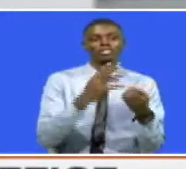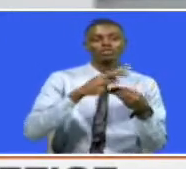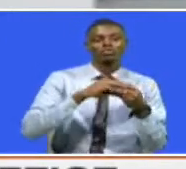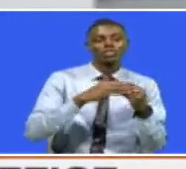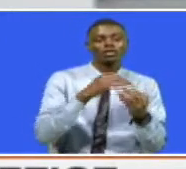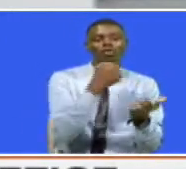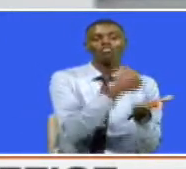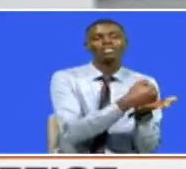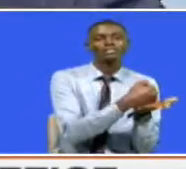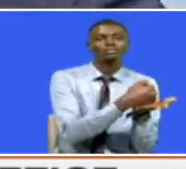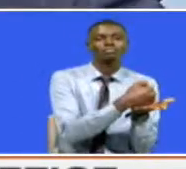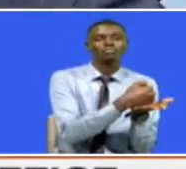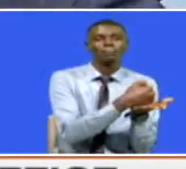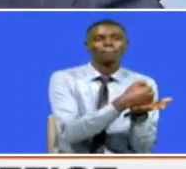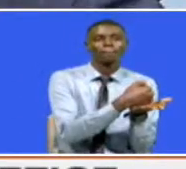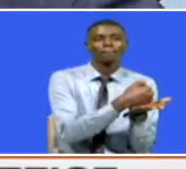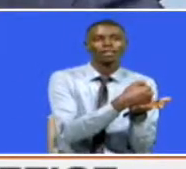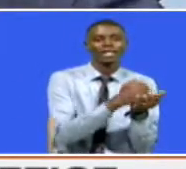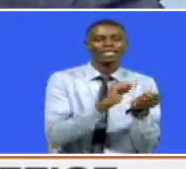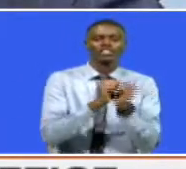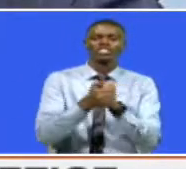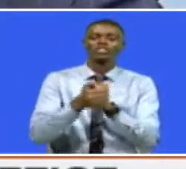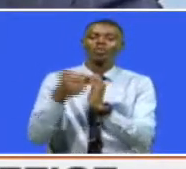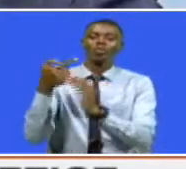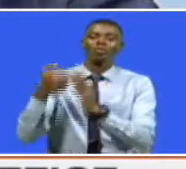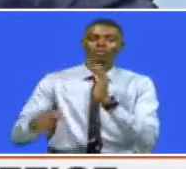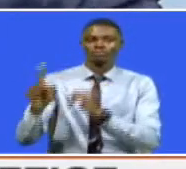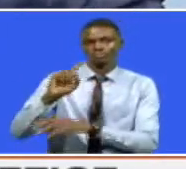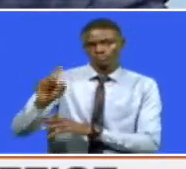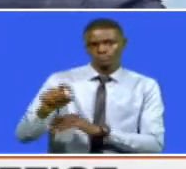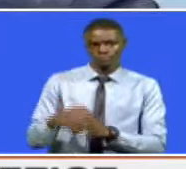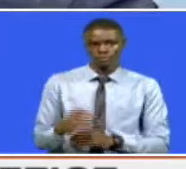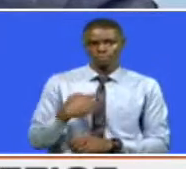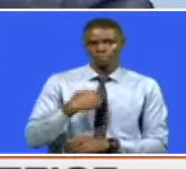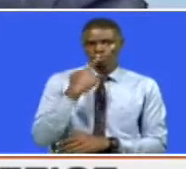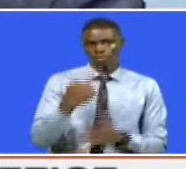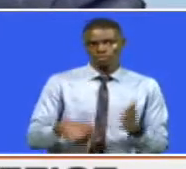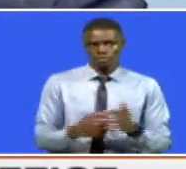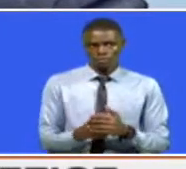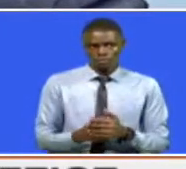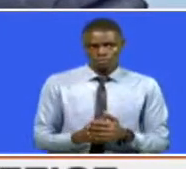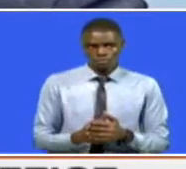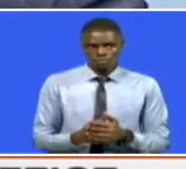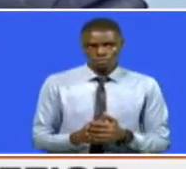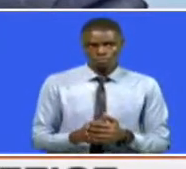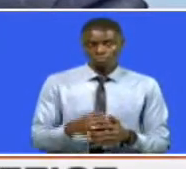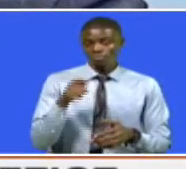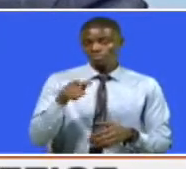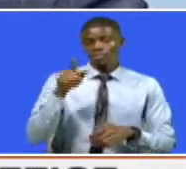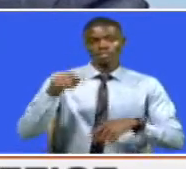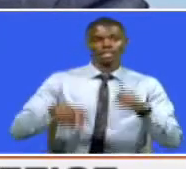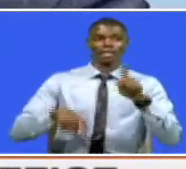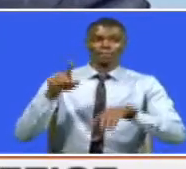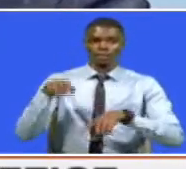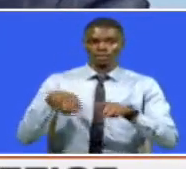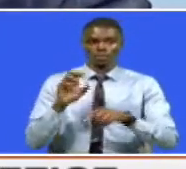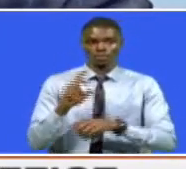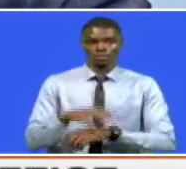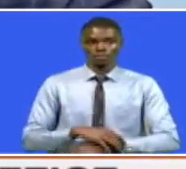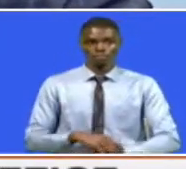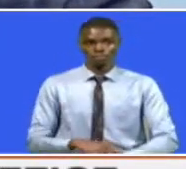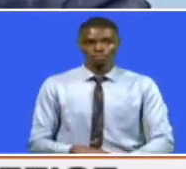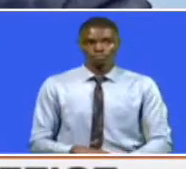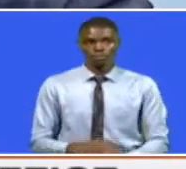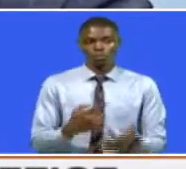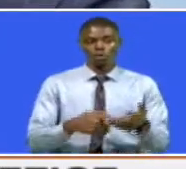offices. What's changed? Let me tell you, the operational environment is dynamic. Okay?